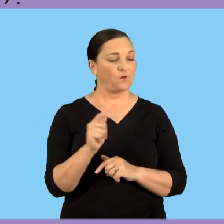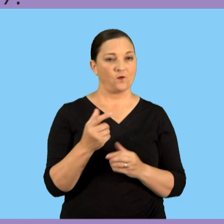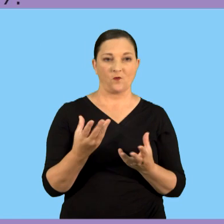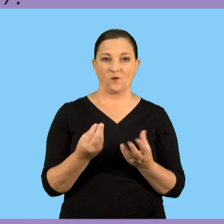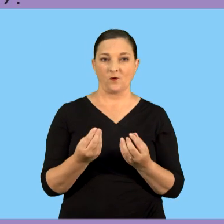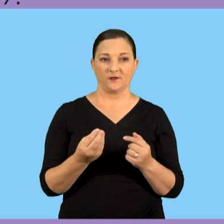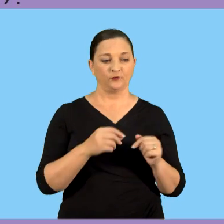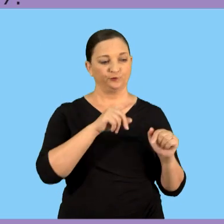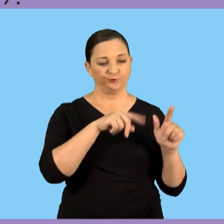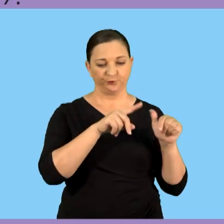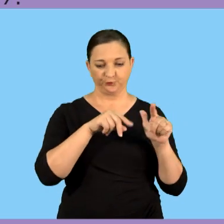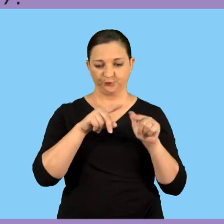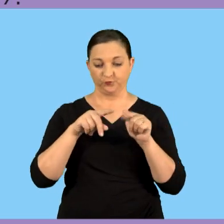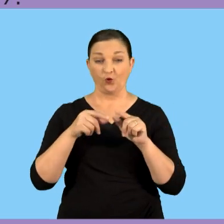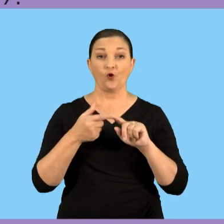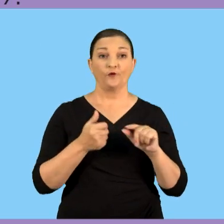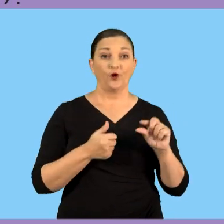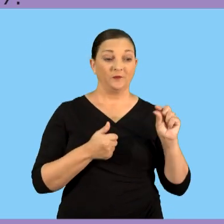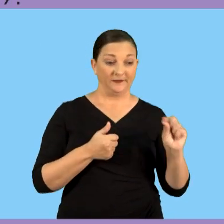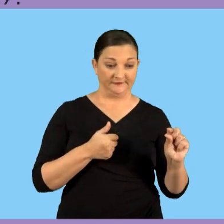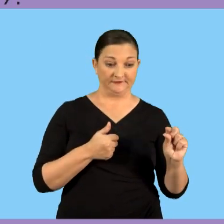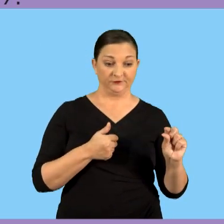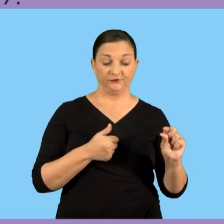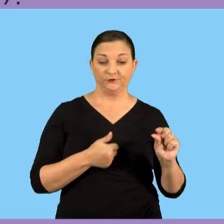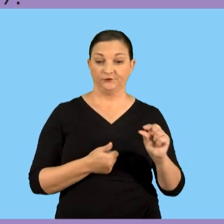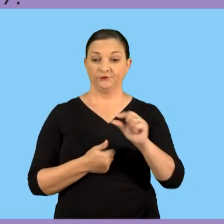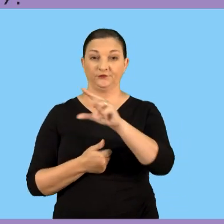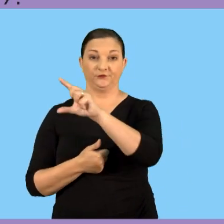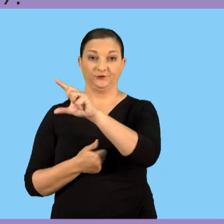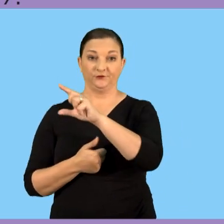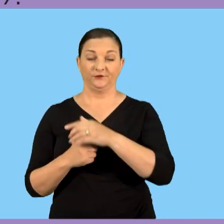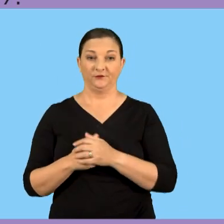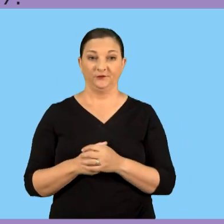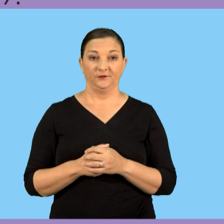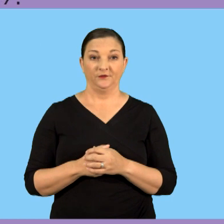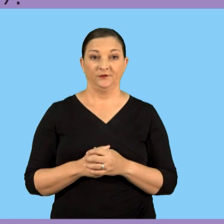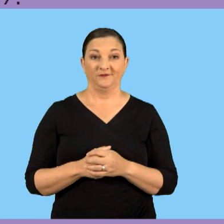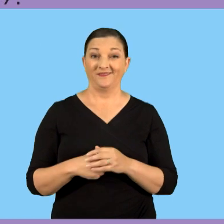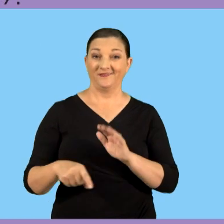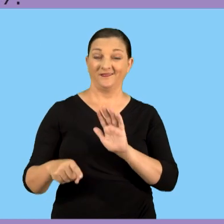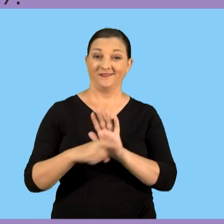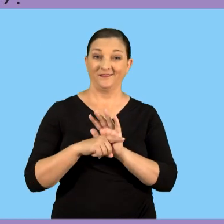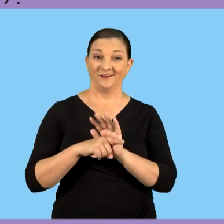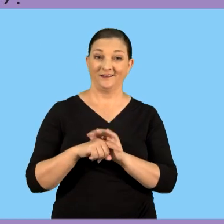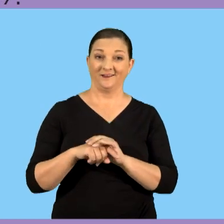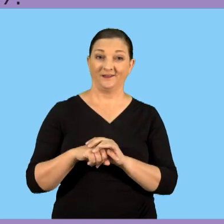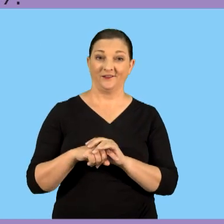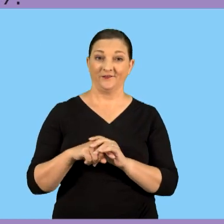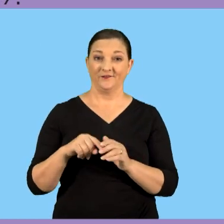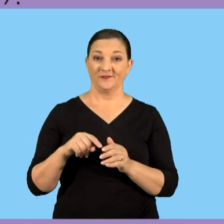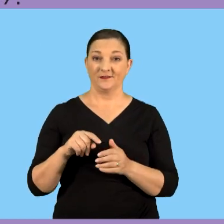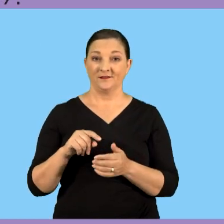The difference of all the numbers in order from the least to the greatest is a